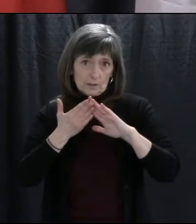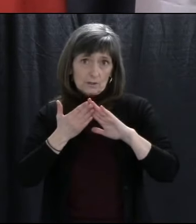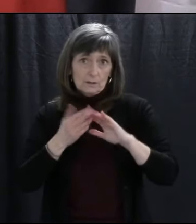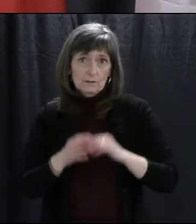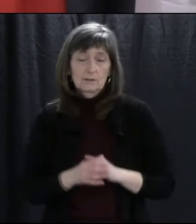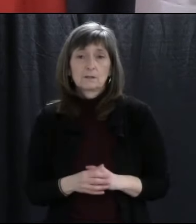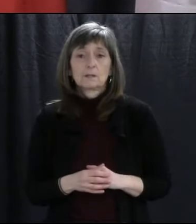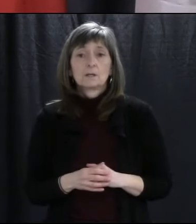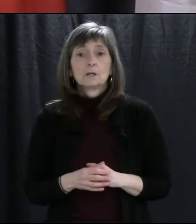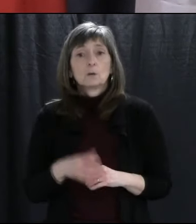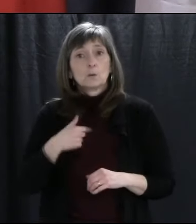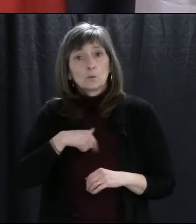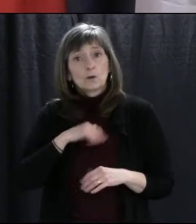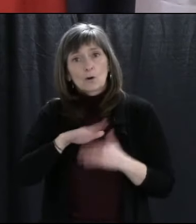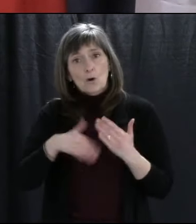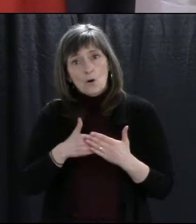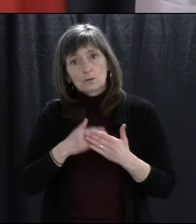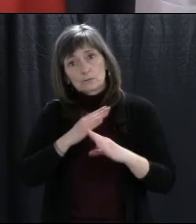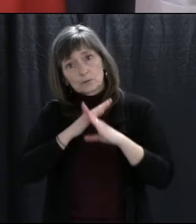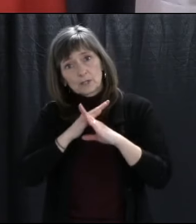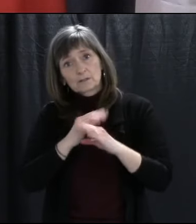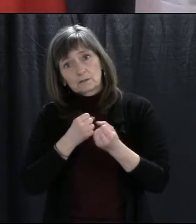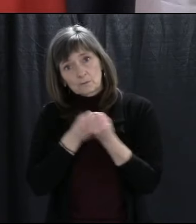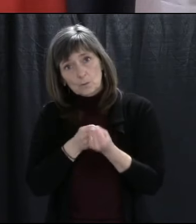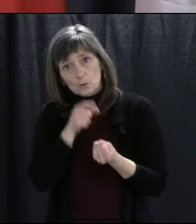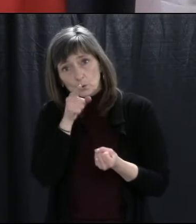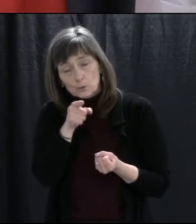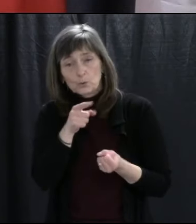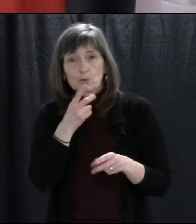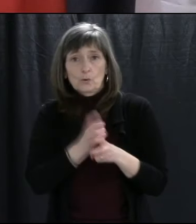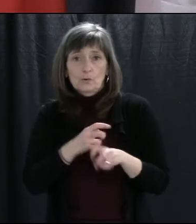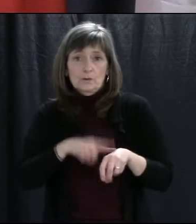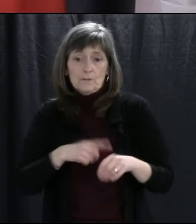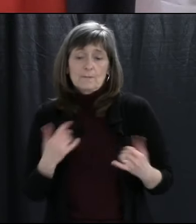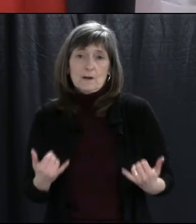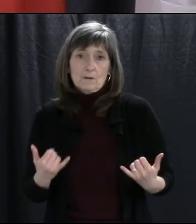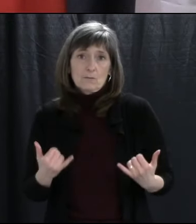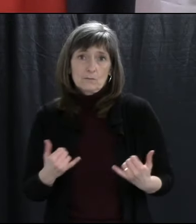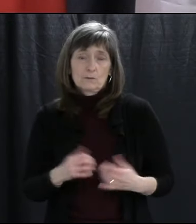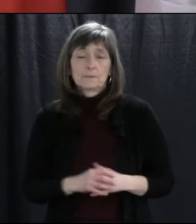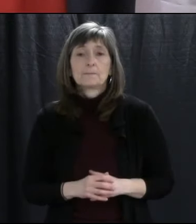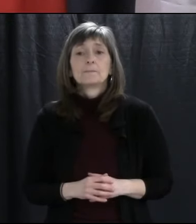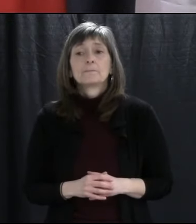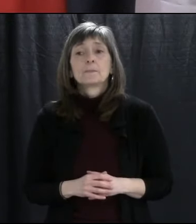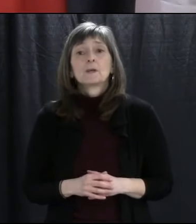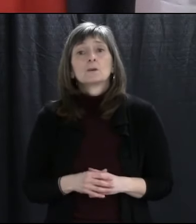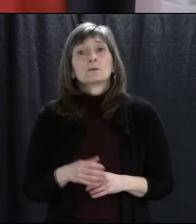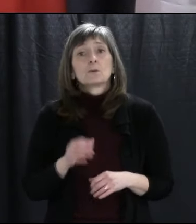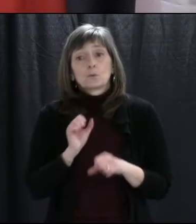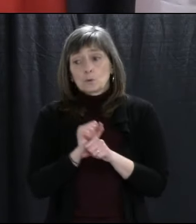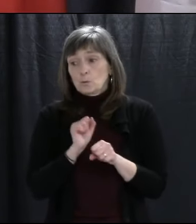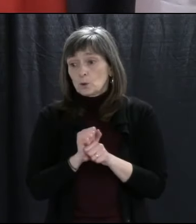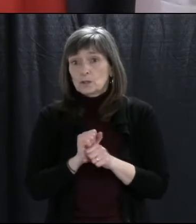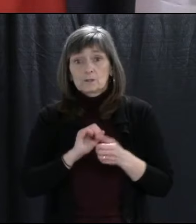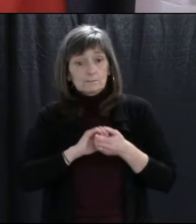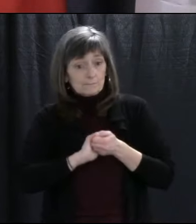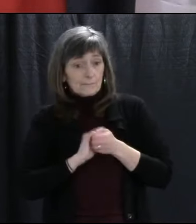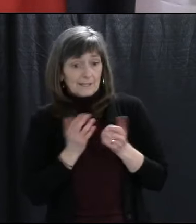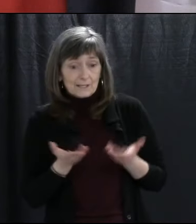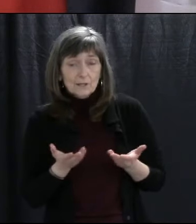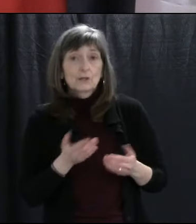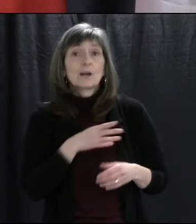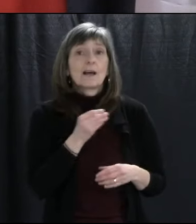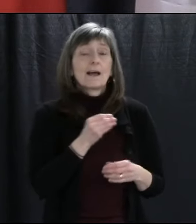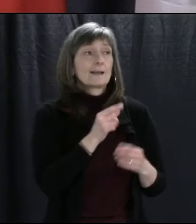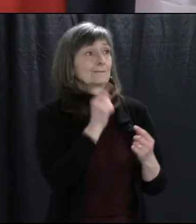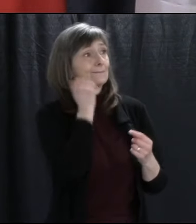We are all there to protect you and support you during this difficult time. So we're working with our colleagues in the federal government, and